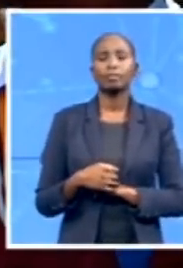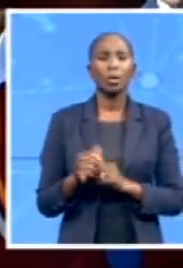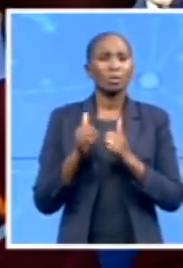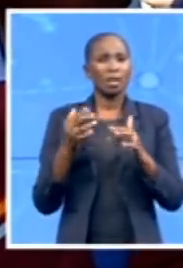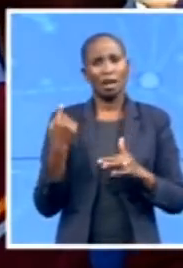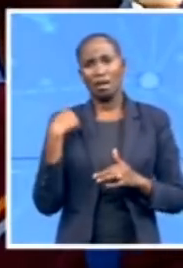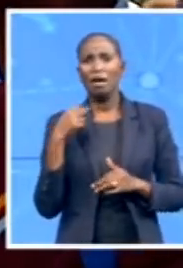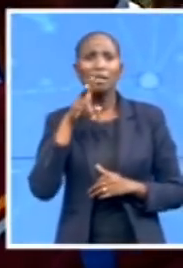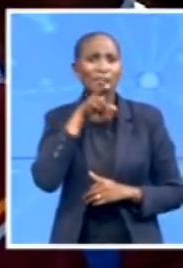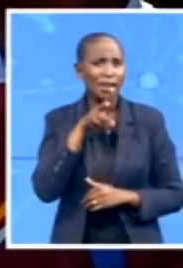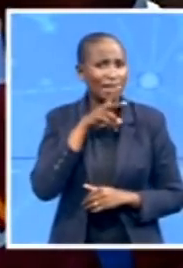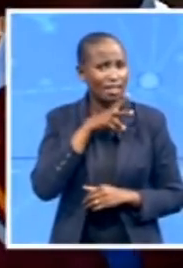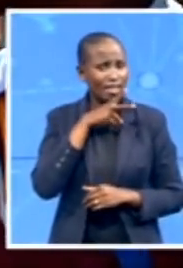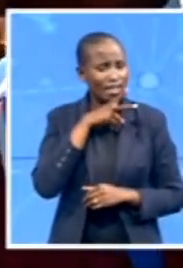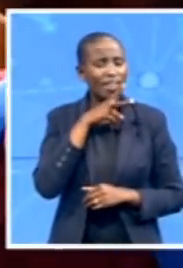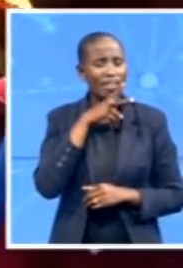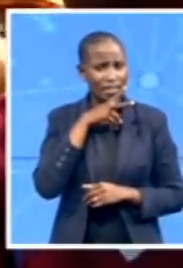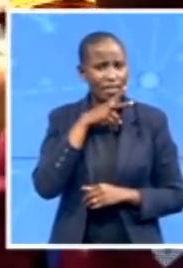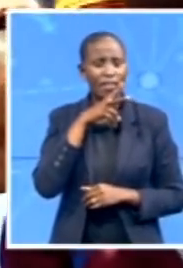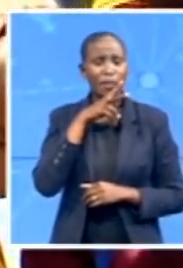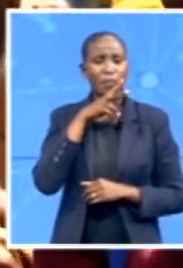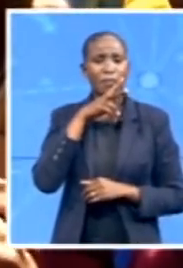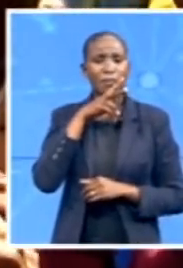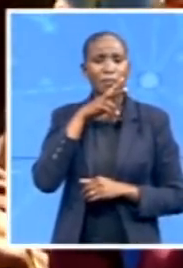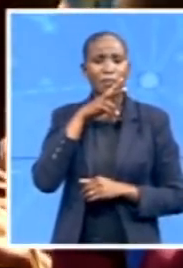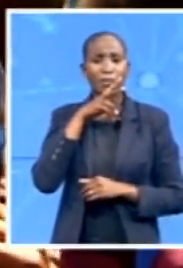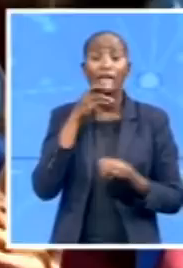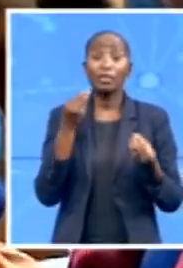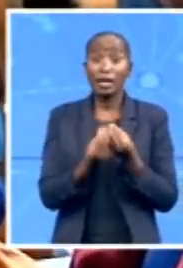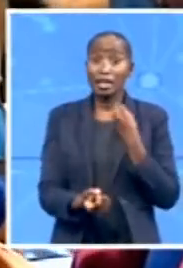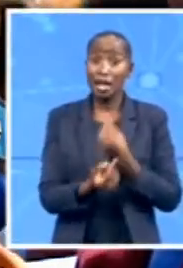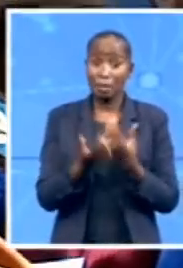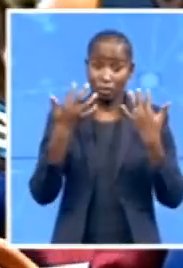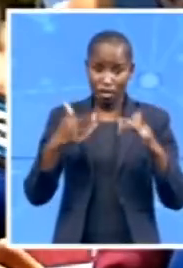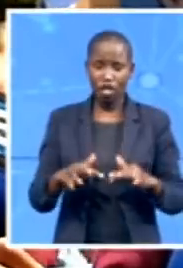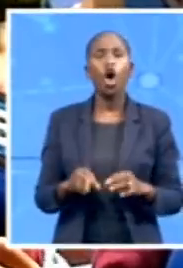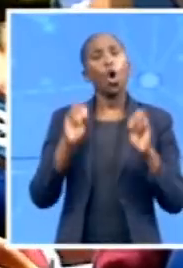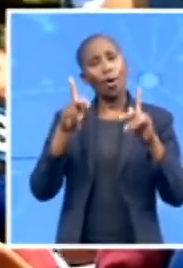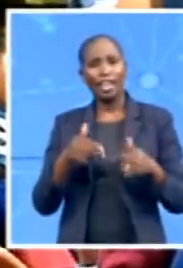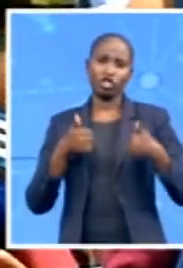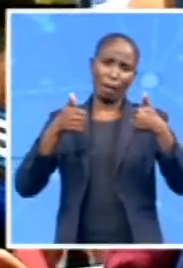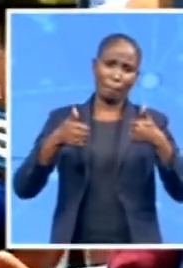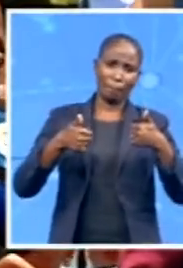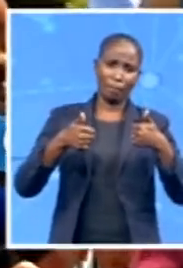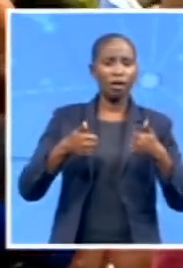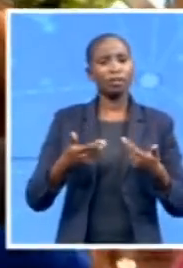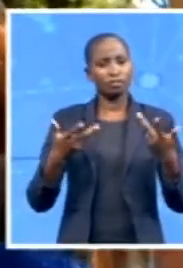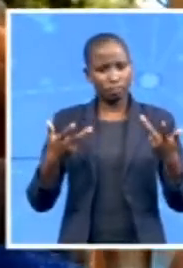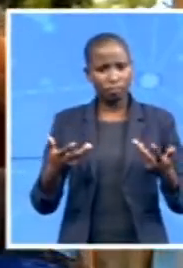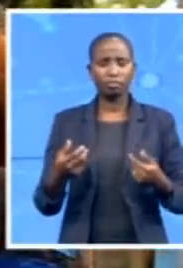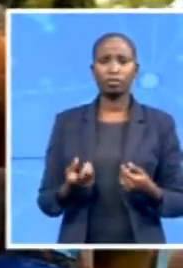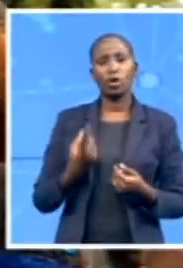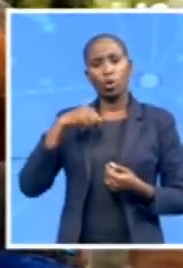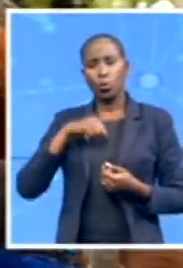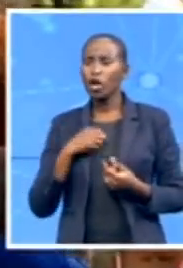since Friday, the things that happened. Okay, sharp. We would have faced lefty just like that, ne? But